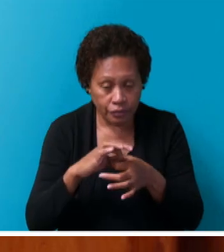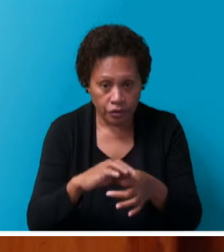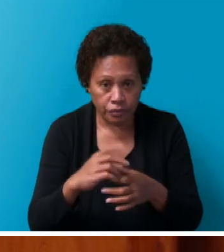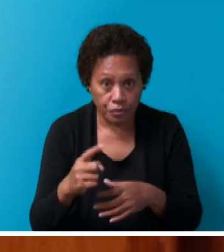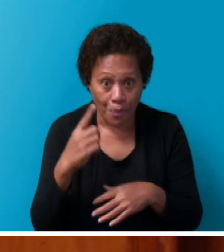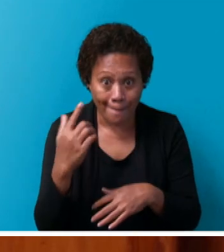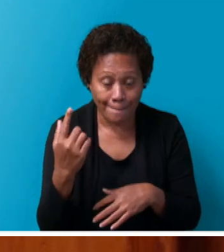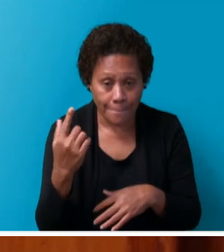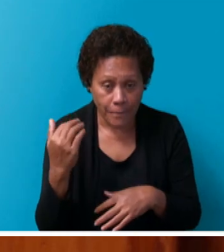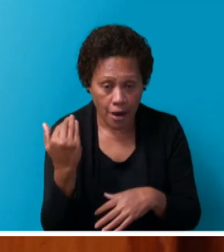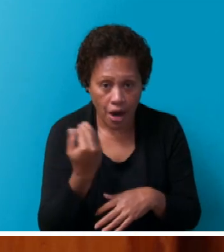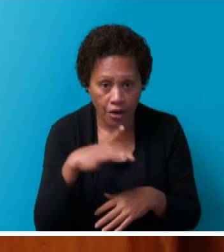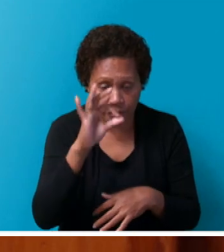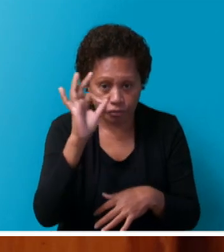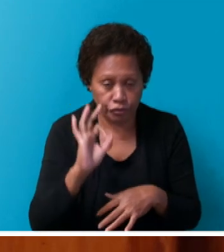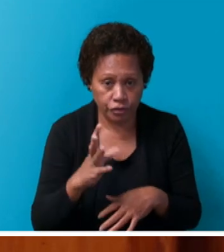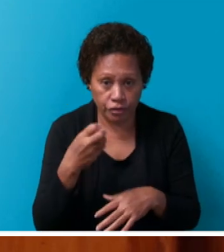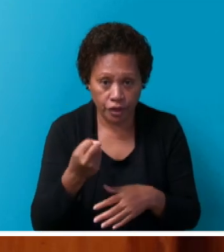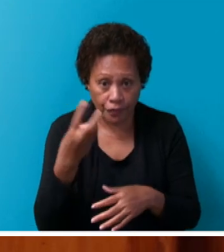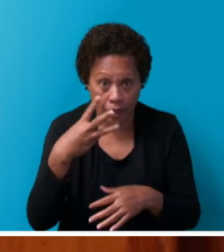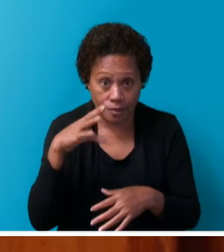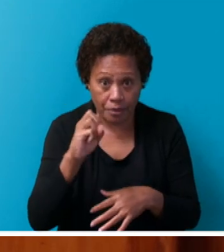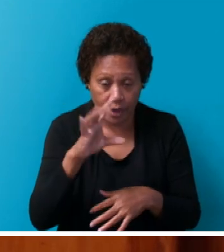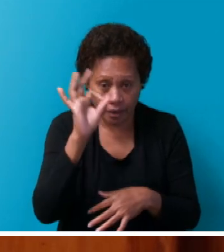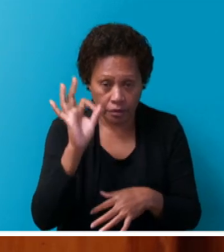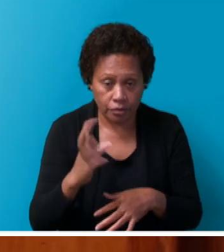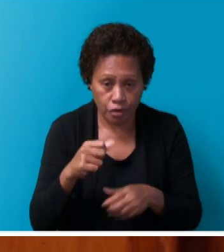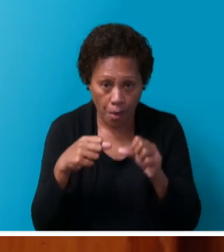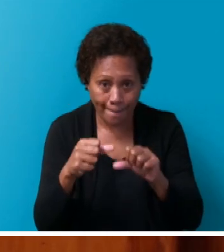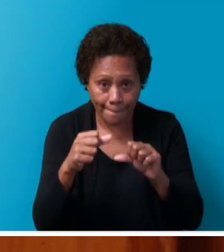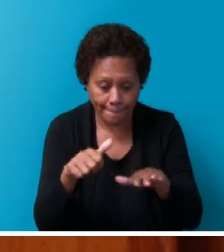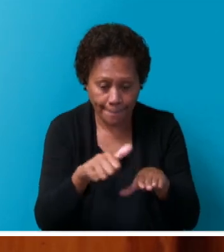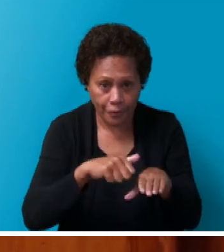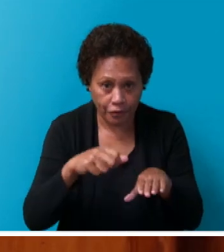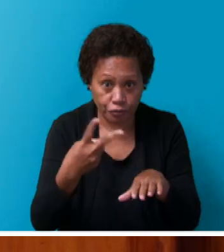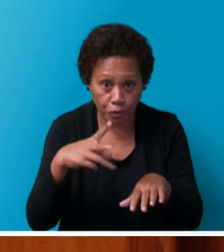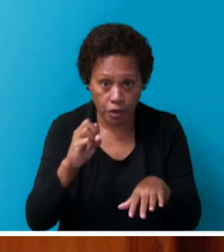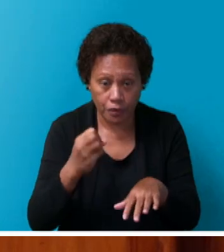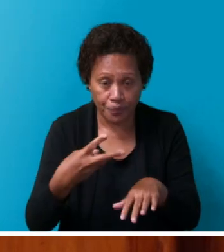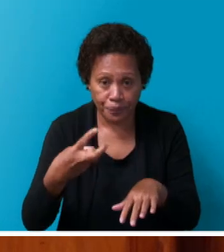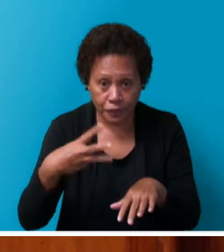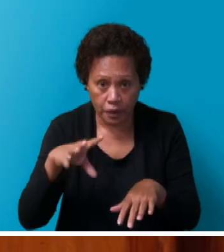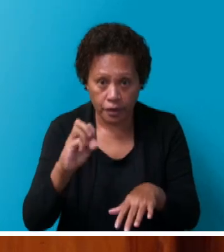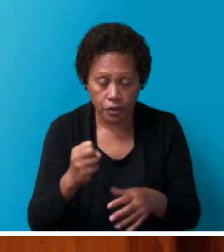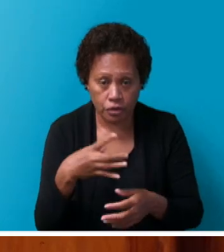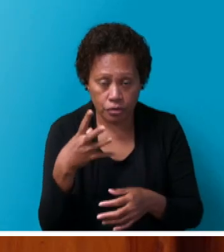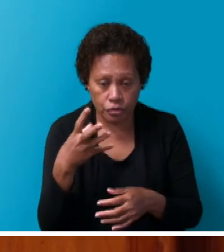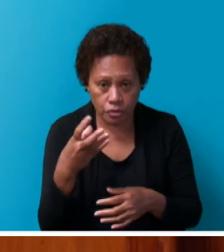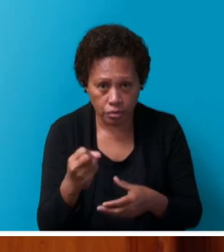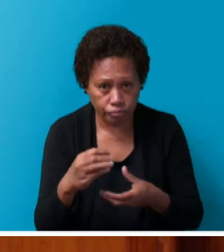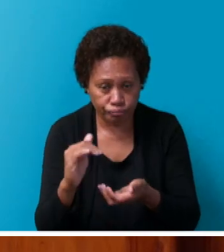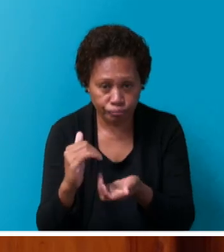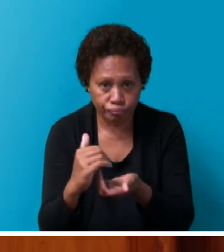ocean and designating 30% as marine protected areas by 2030. Our partnership with Pristine Seas and